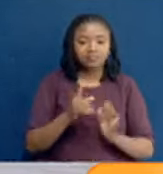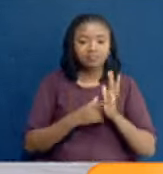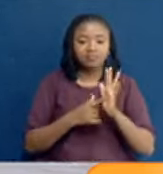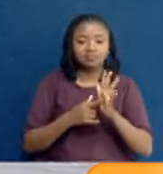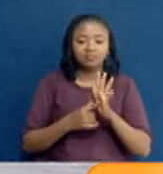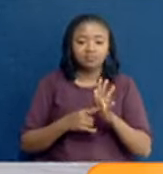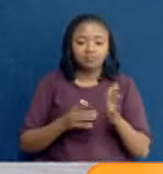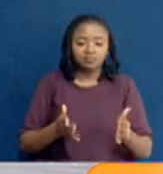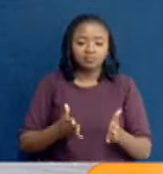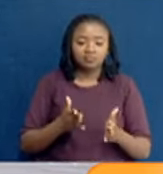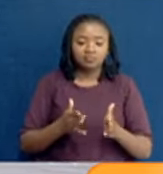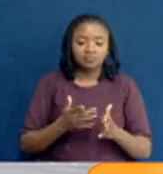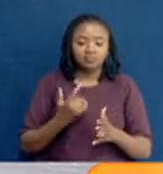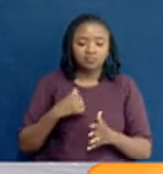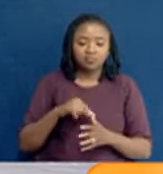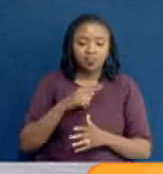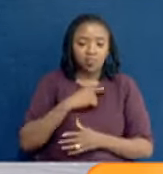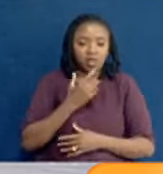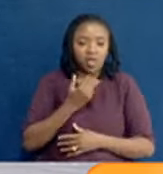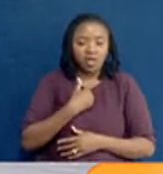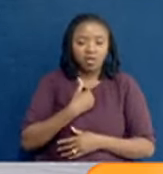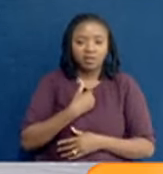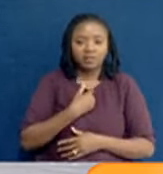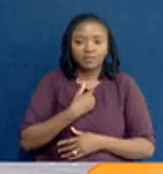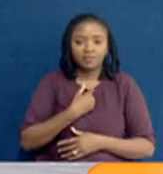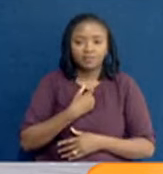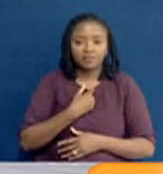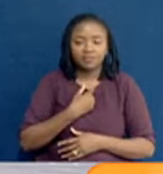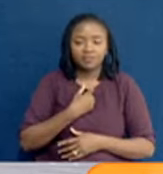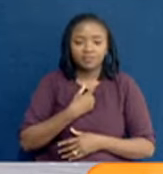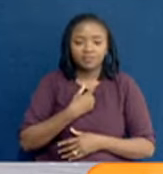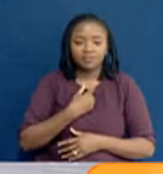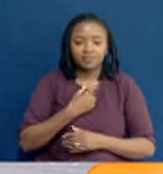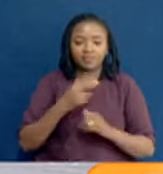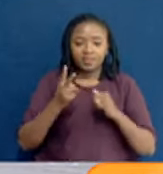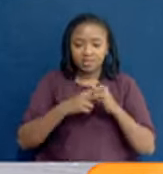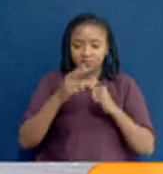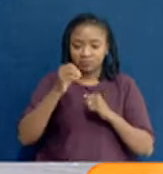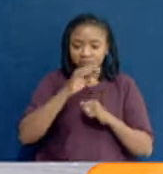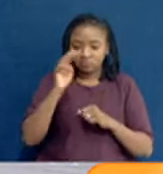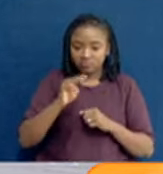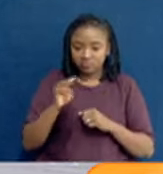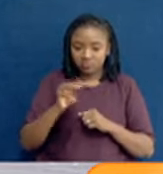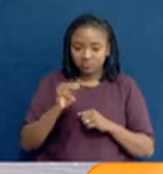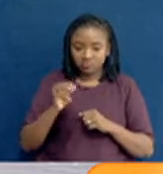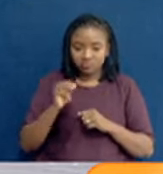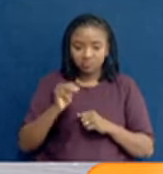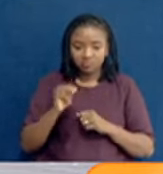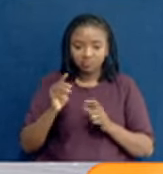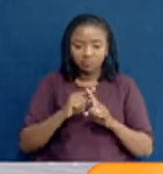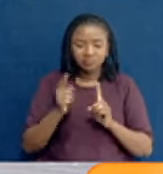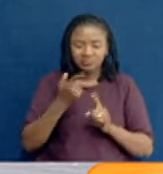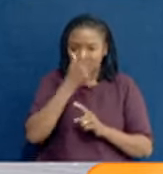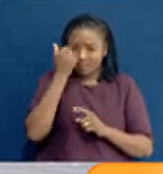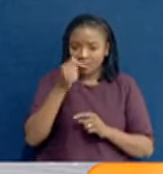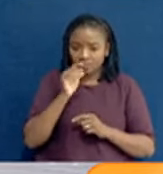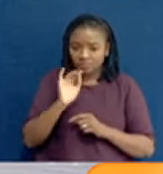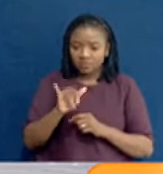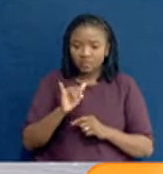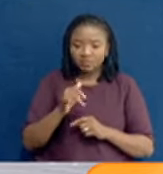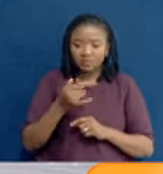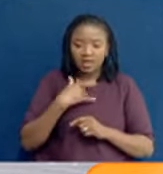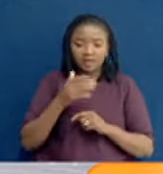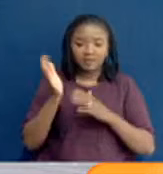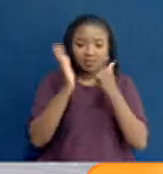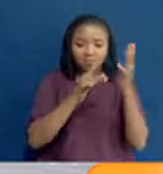when the rains were there, we had gotten about 70 million. But due to the climate change and the drought, which has